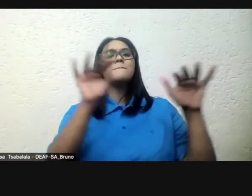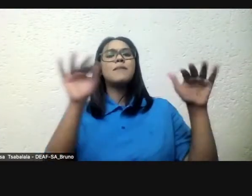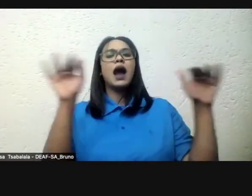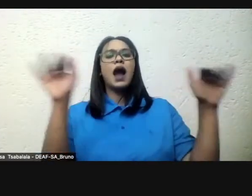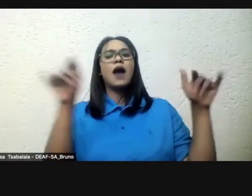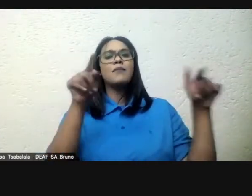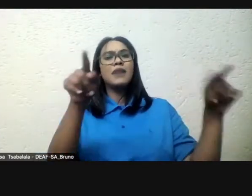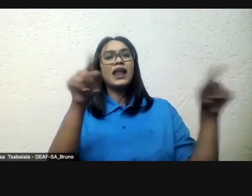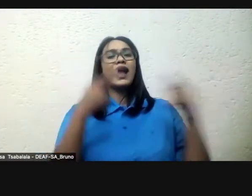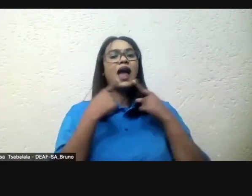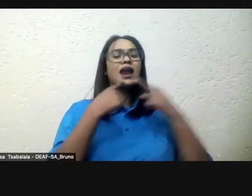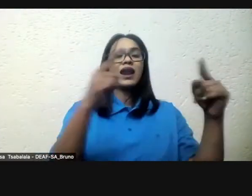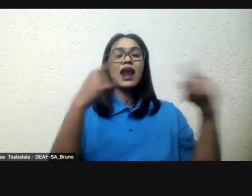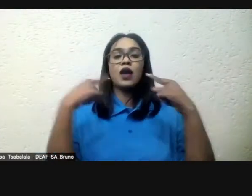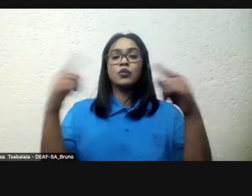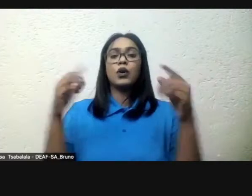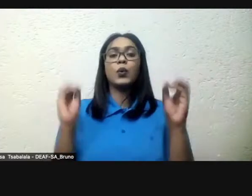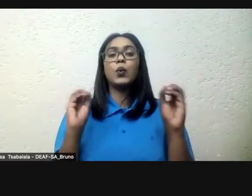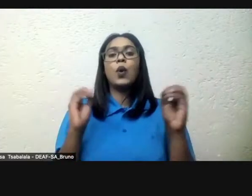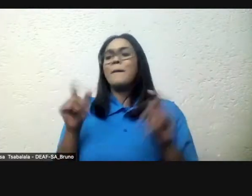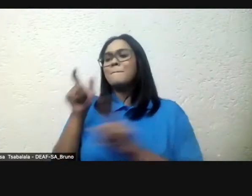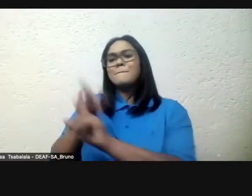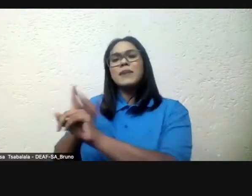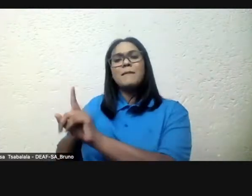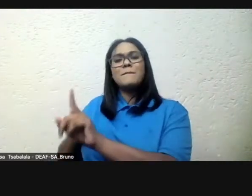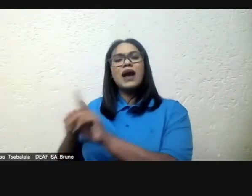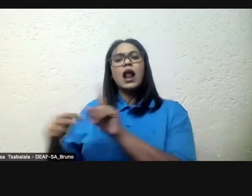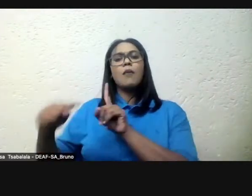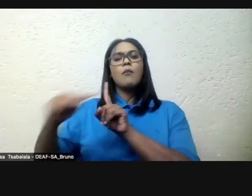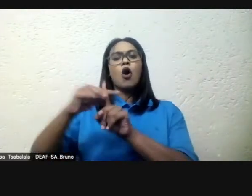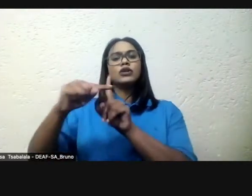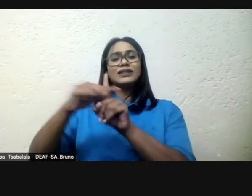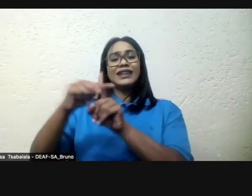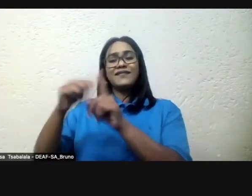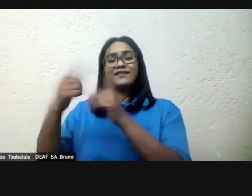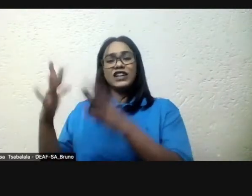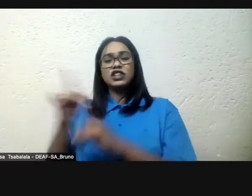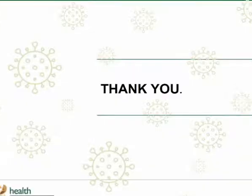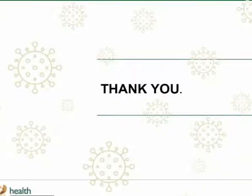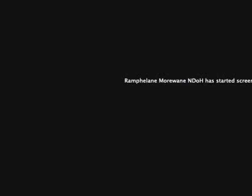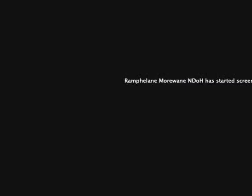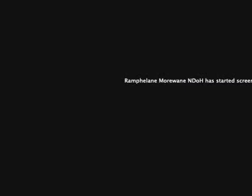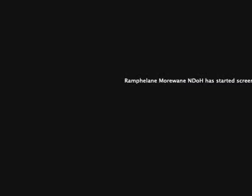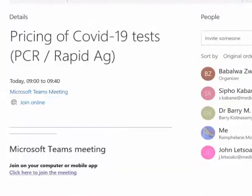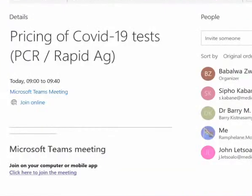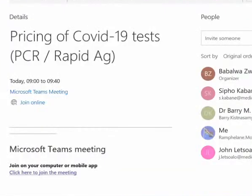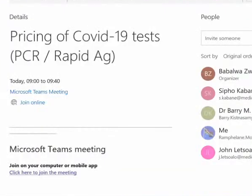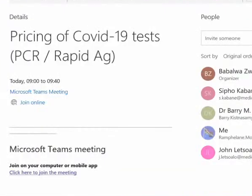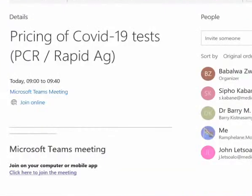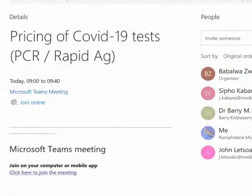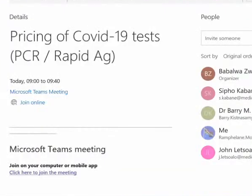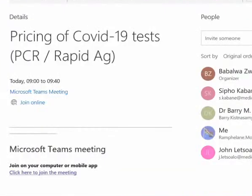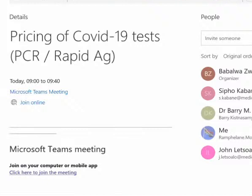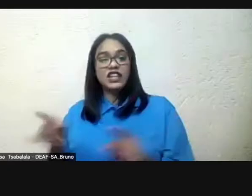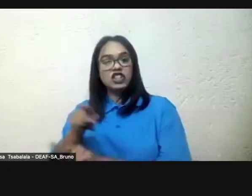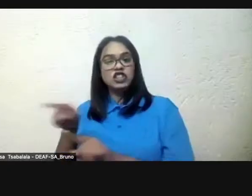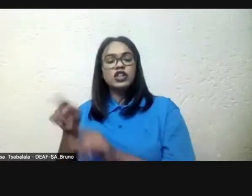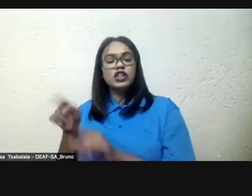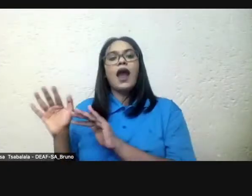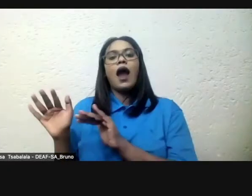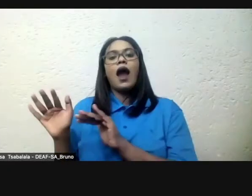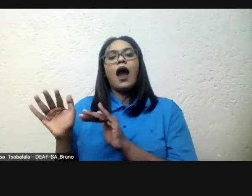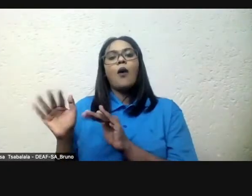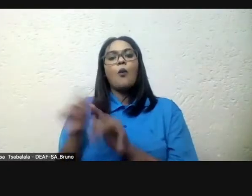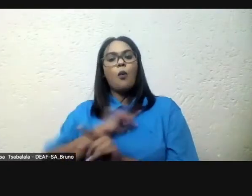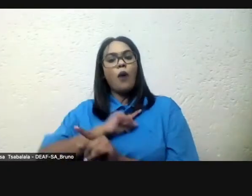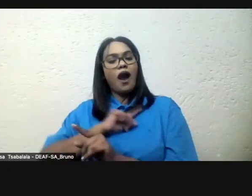tested positive now, then going into a pharmacy to collect a medicine scripted by a doctor, and also for the loved ones who have